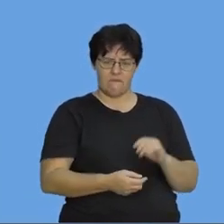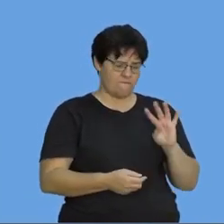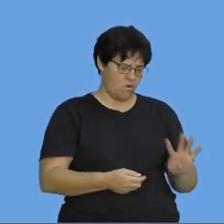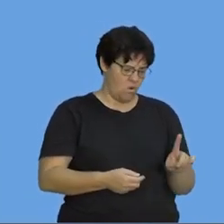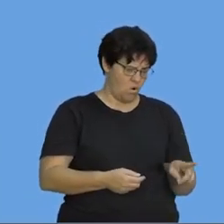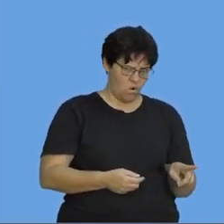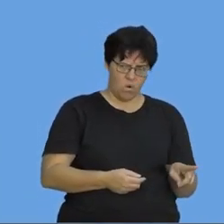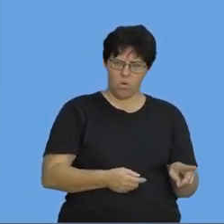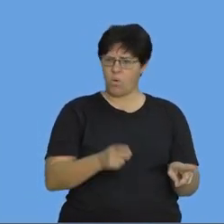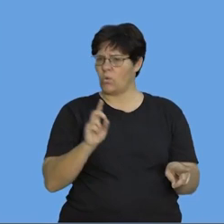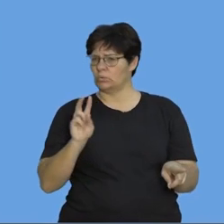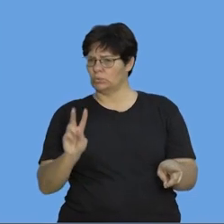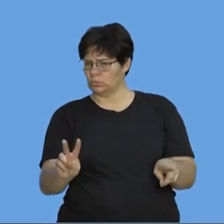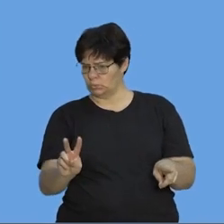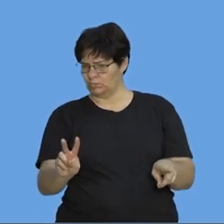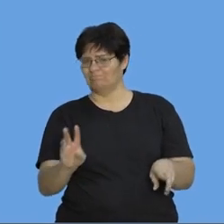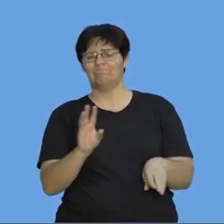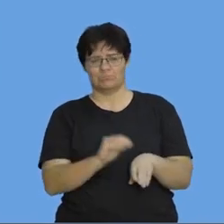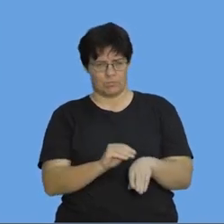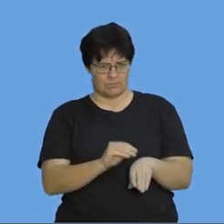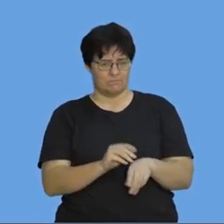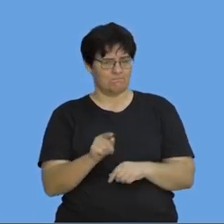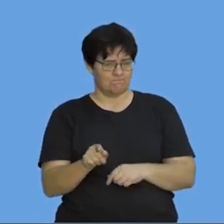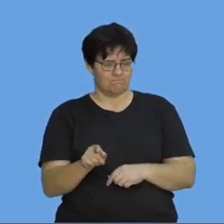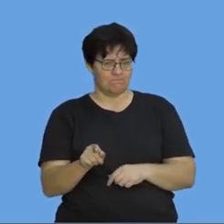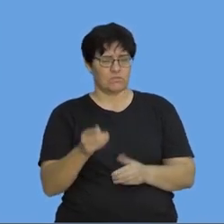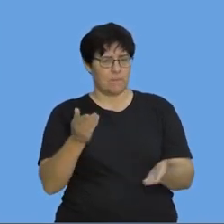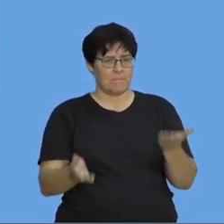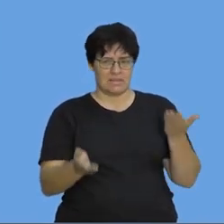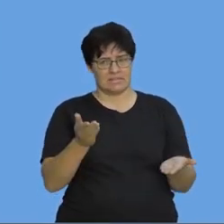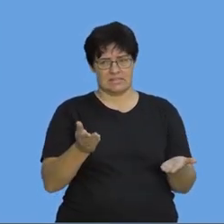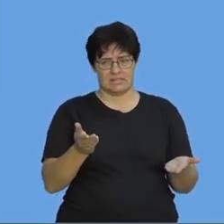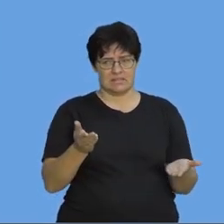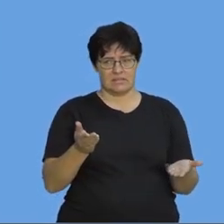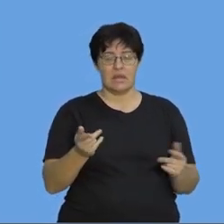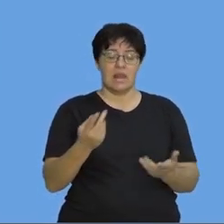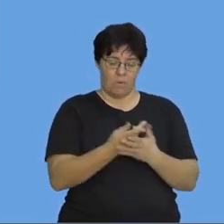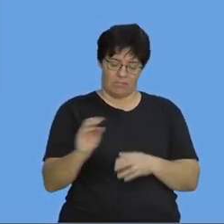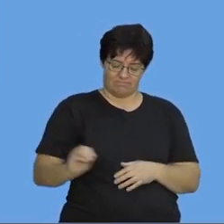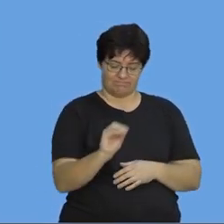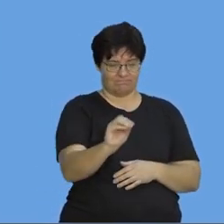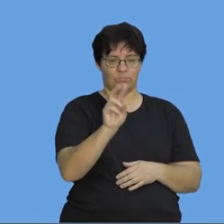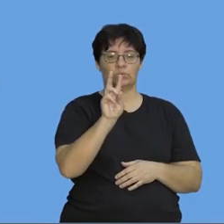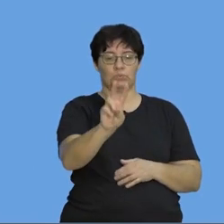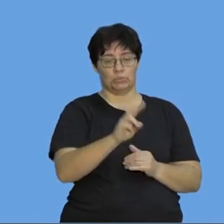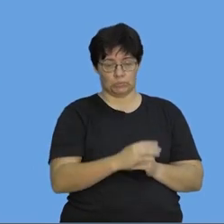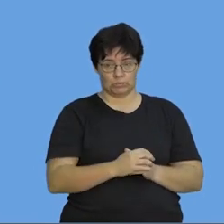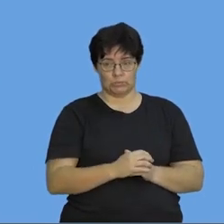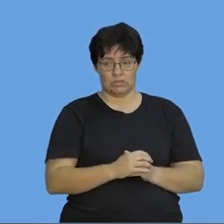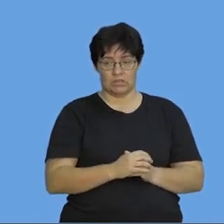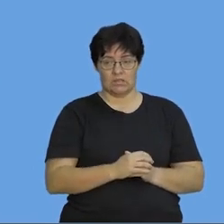2 on the product. It means in terms of balancing, then this will be 2. So the stoichiometric ratio in which they react is